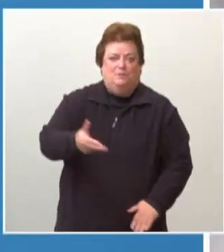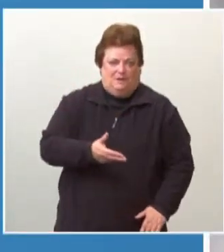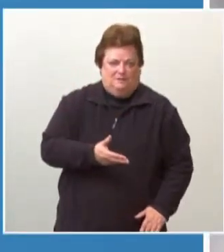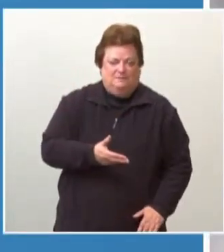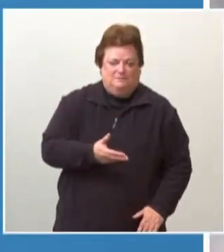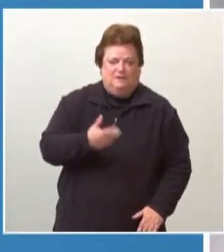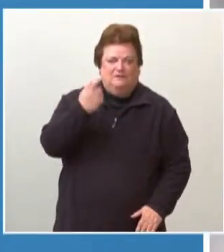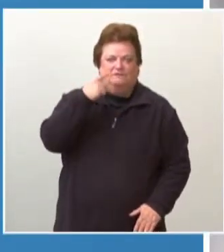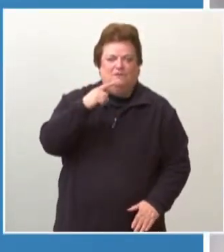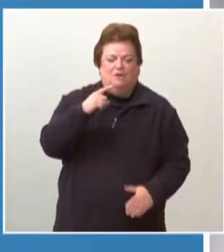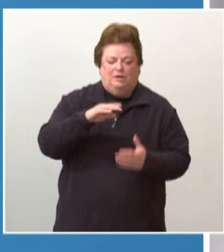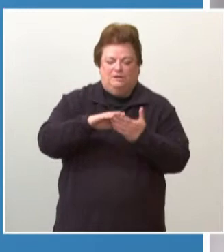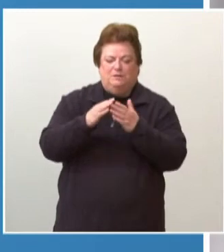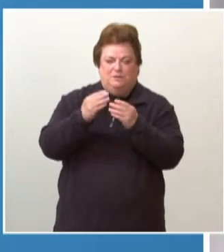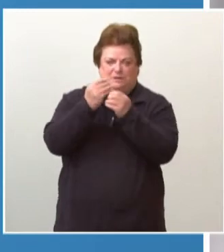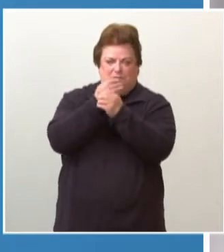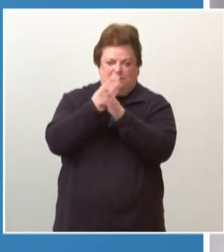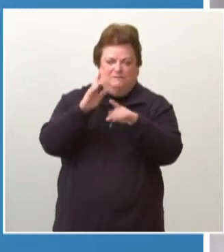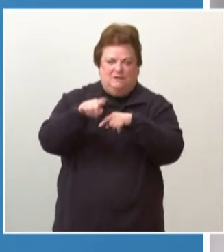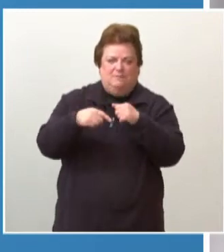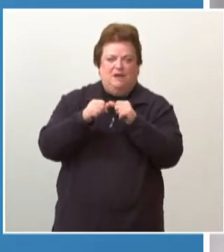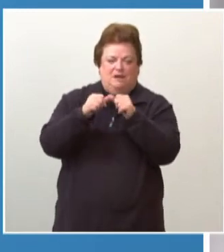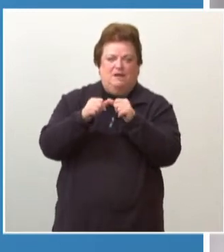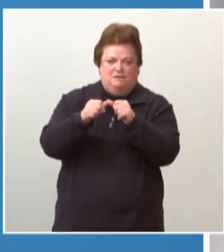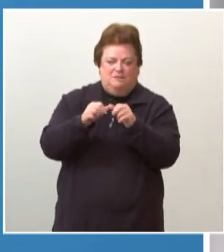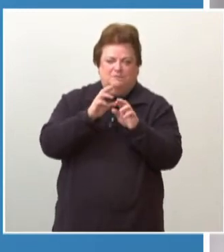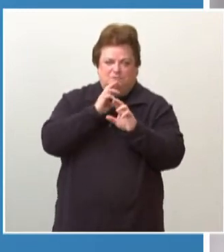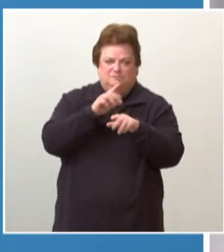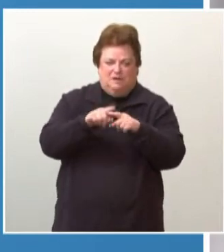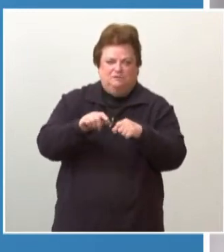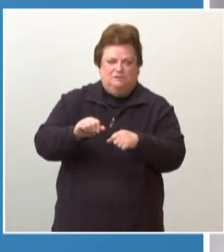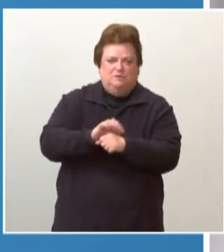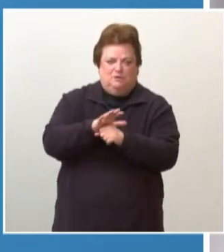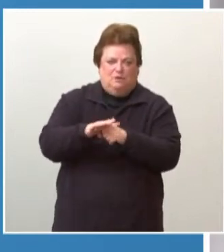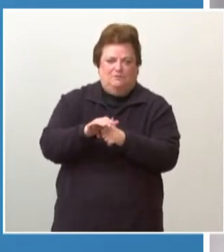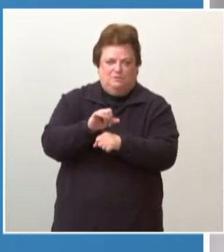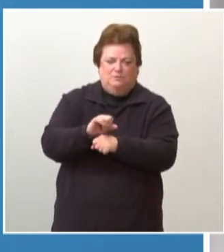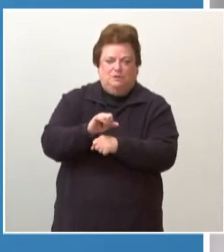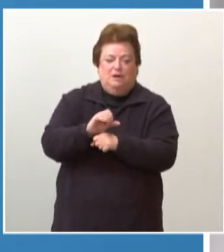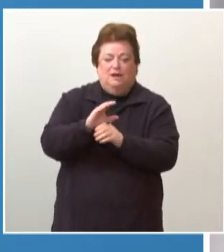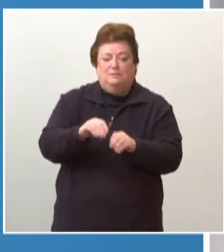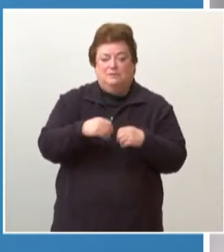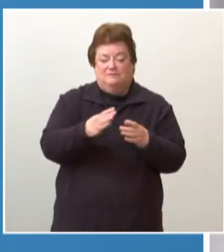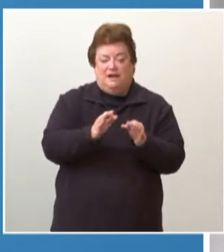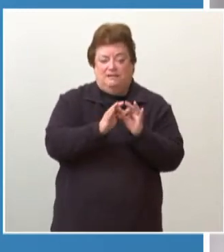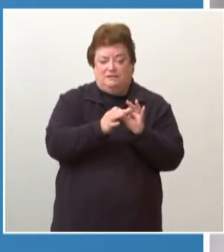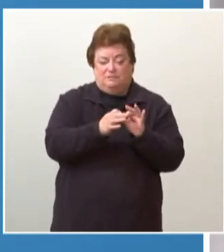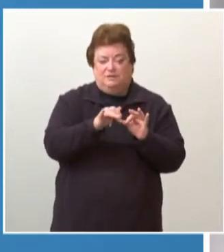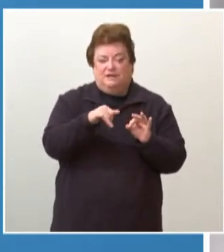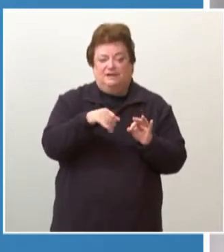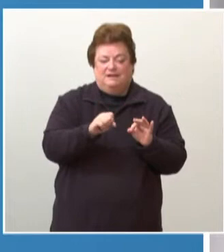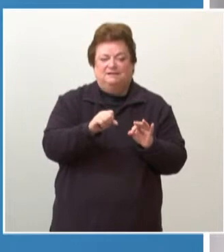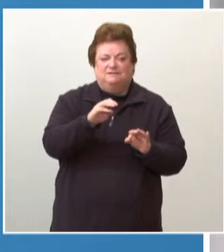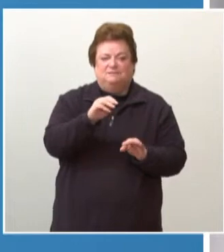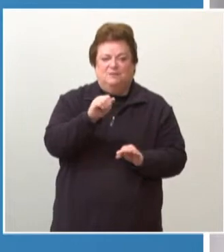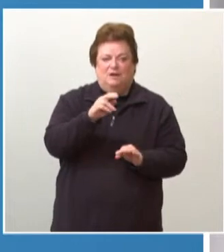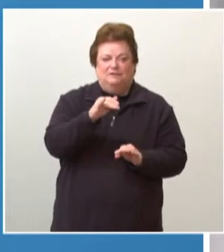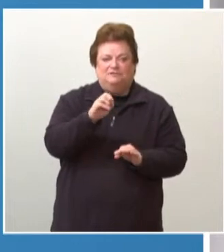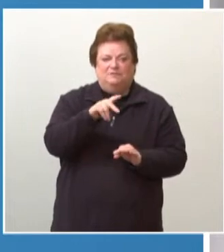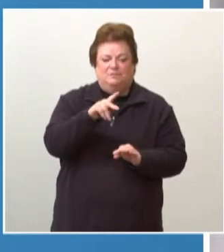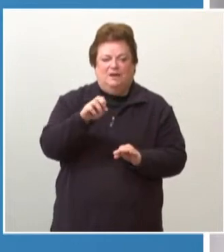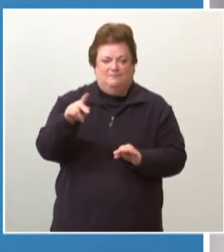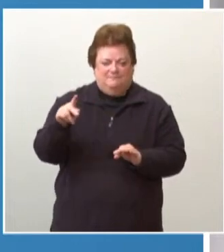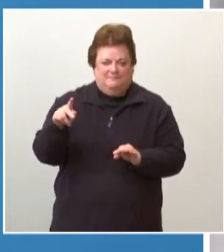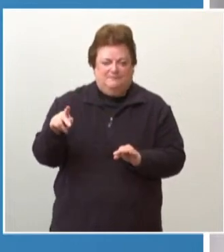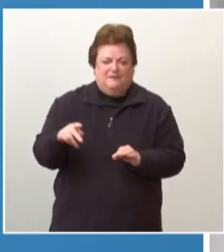Welcome to this community briefing on our ongoing pandemic response effort. And providing interpretation for us today is